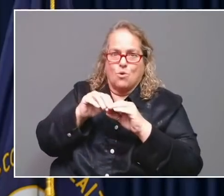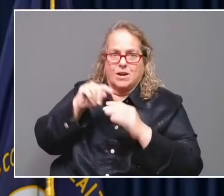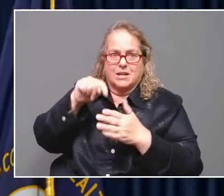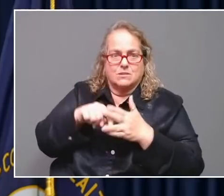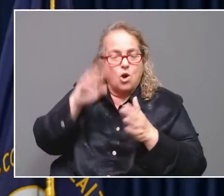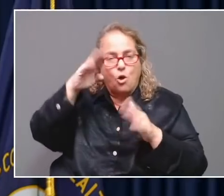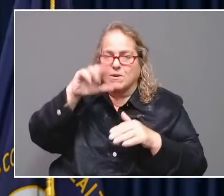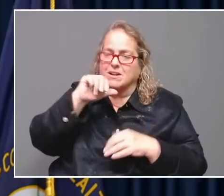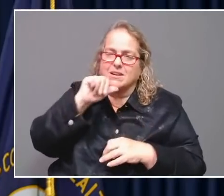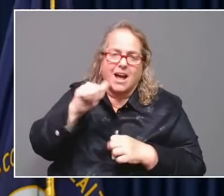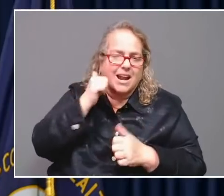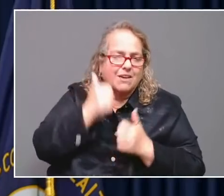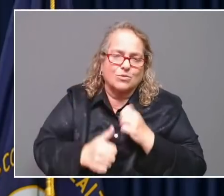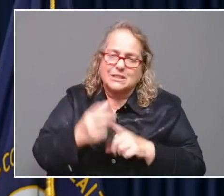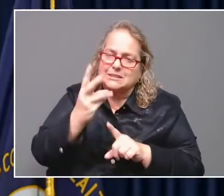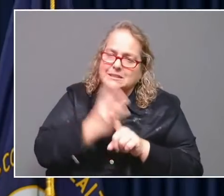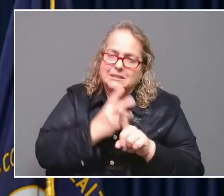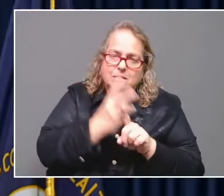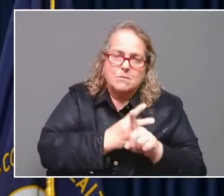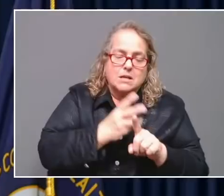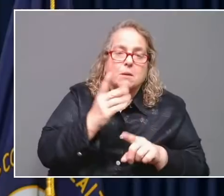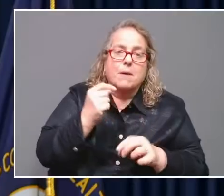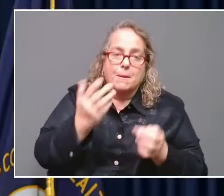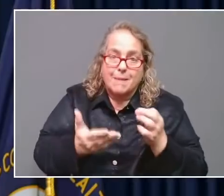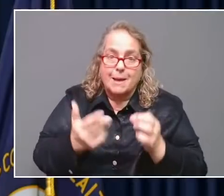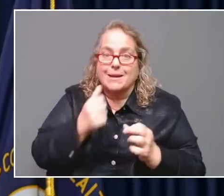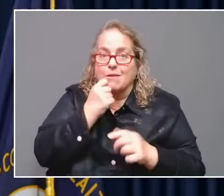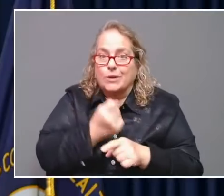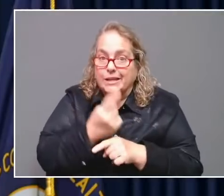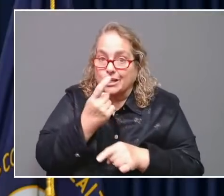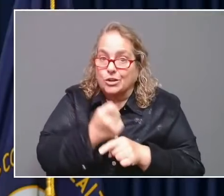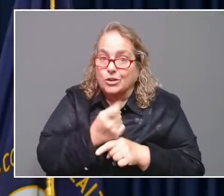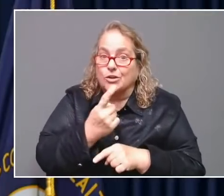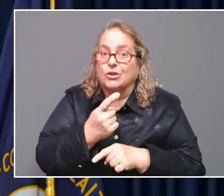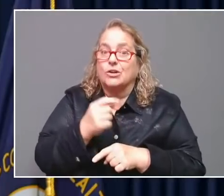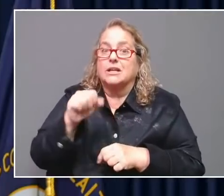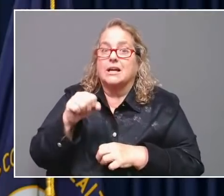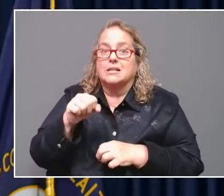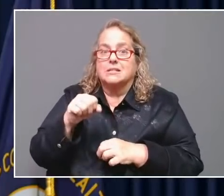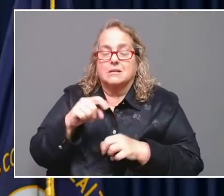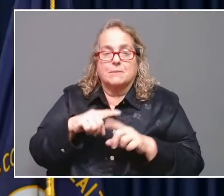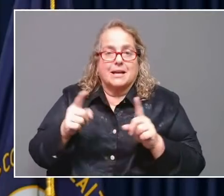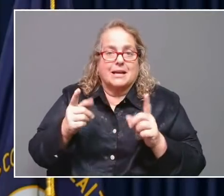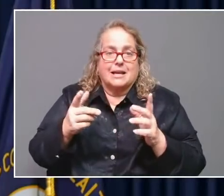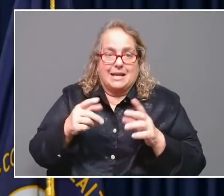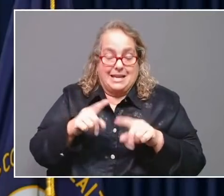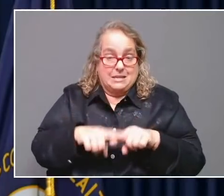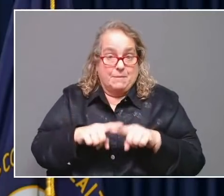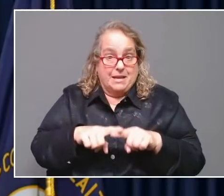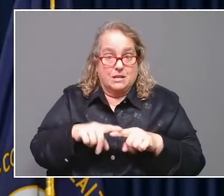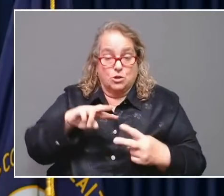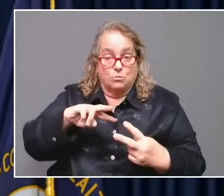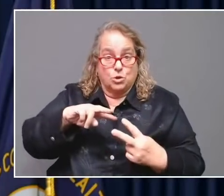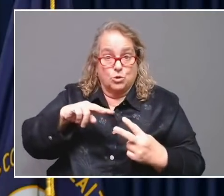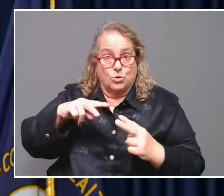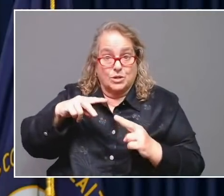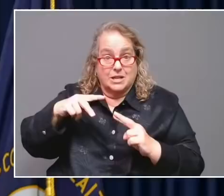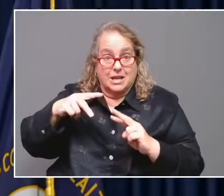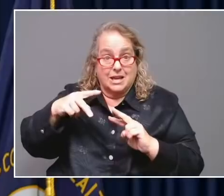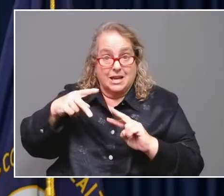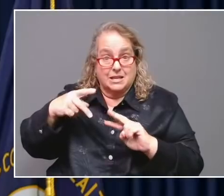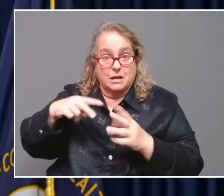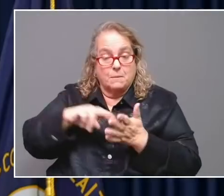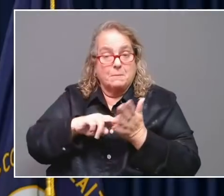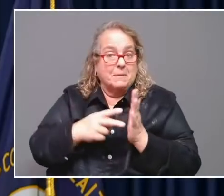months, but it could be that it's an annual occurrence over time. And again, it depends. Mutations usually make the virus, or usually mean nothing.